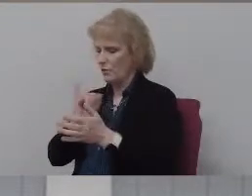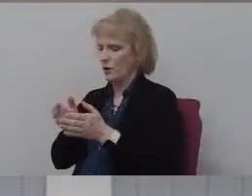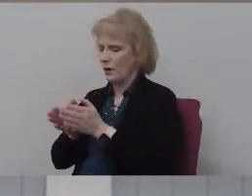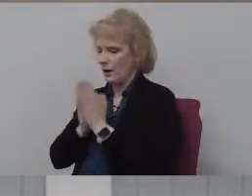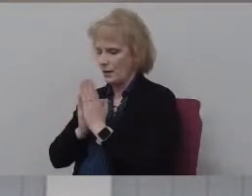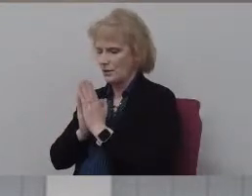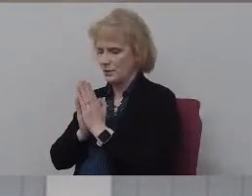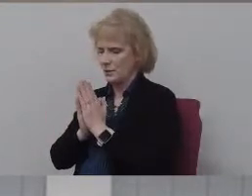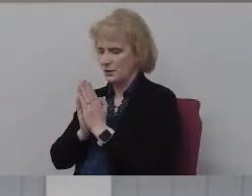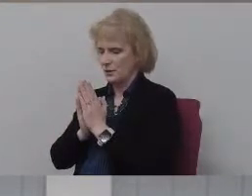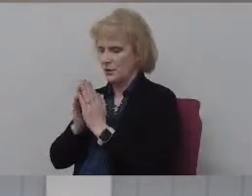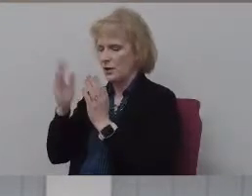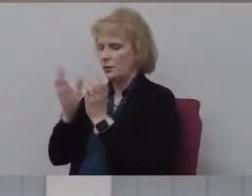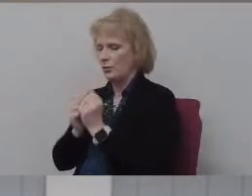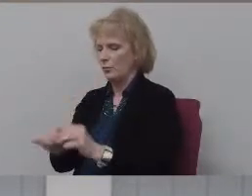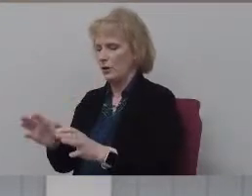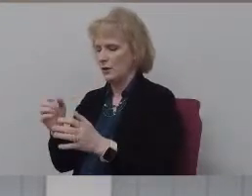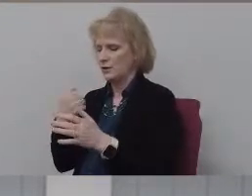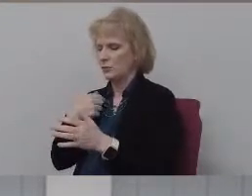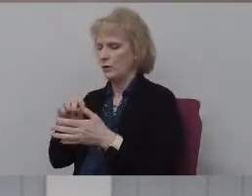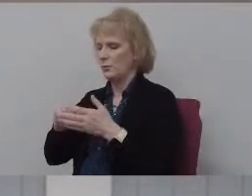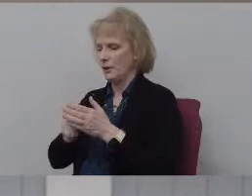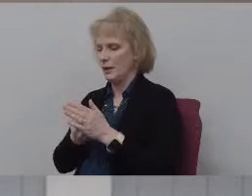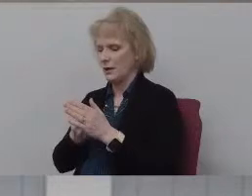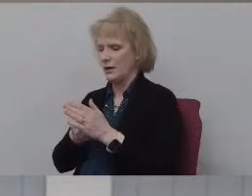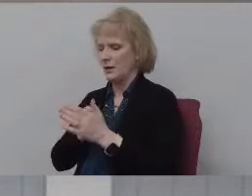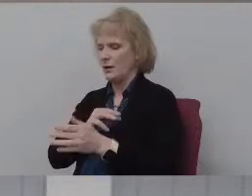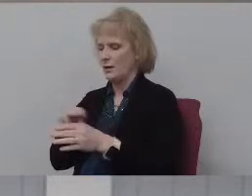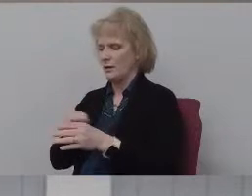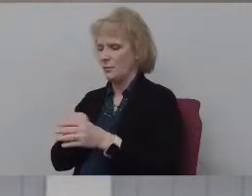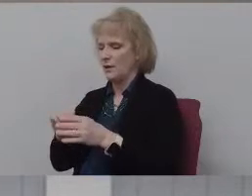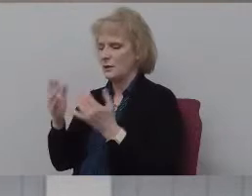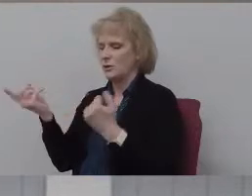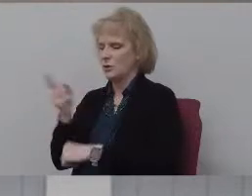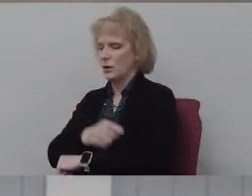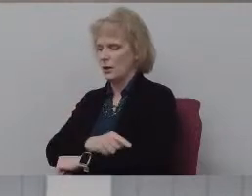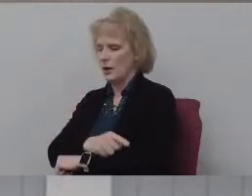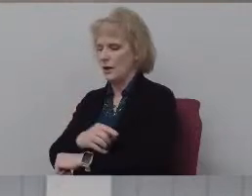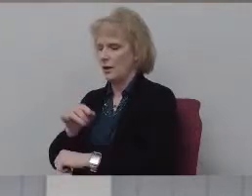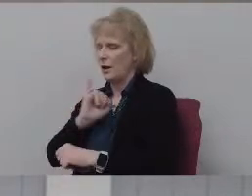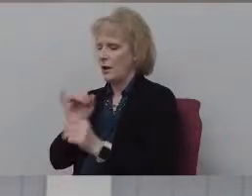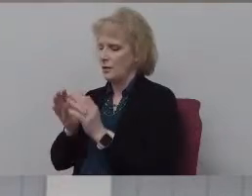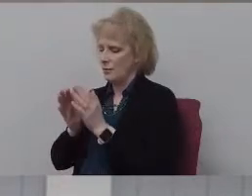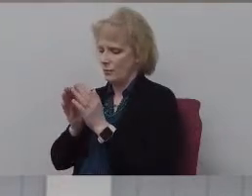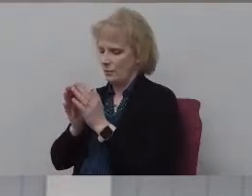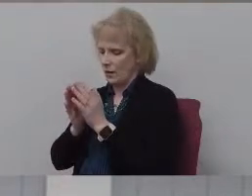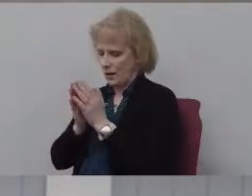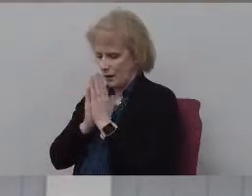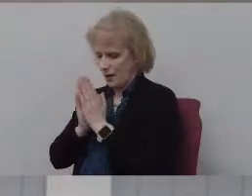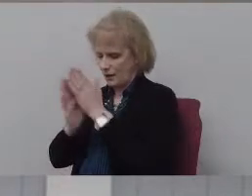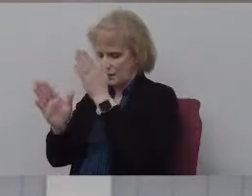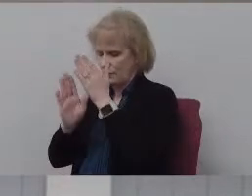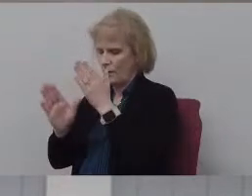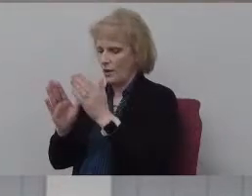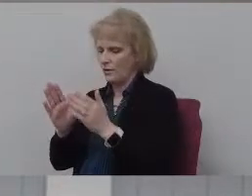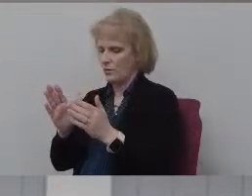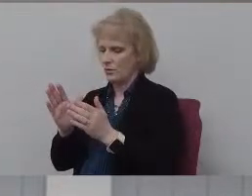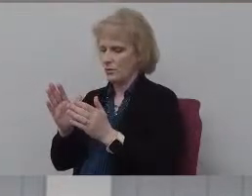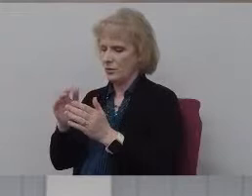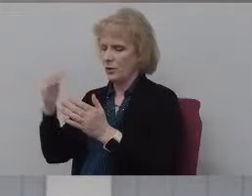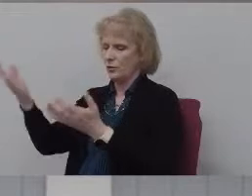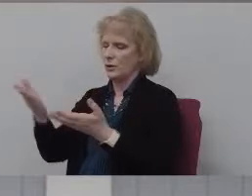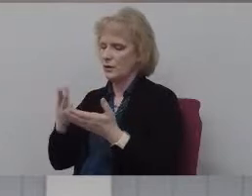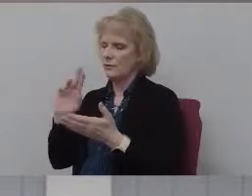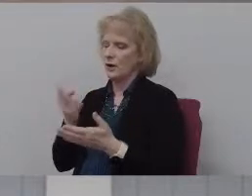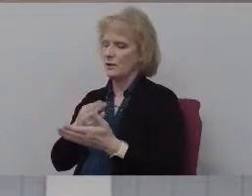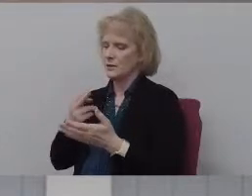will bless as we begin the message today, Lord God. And I ask you, Father, that you'd give us